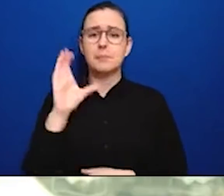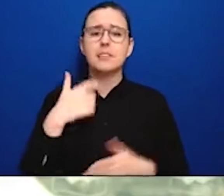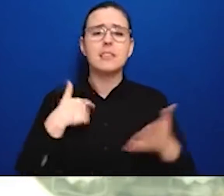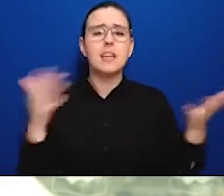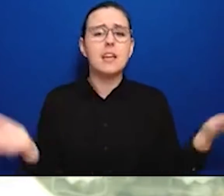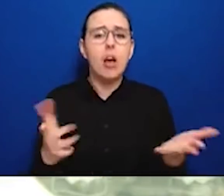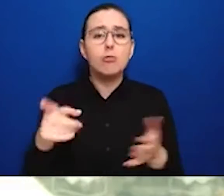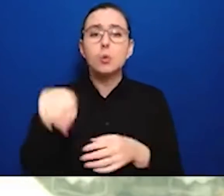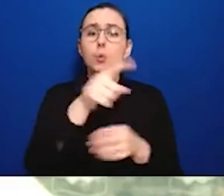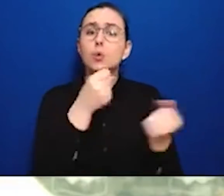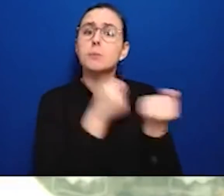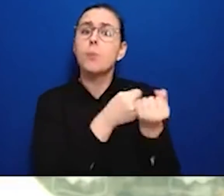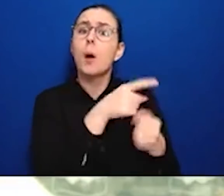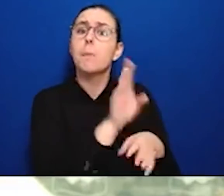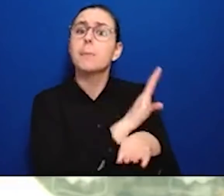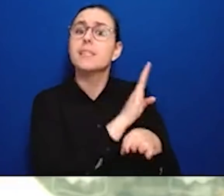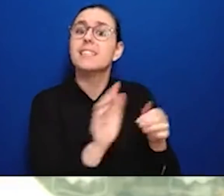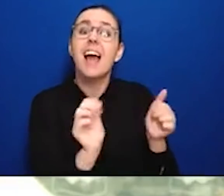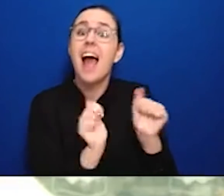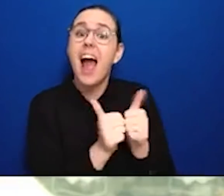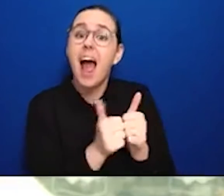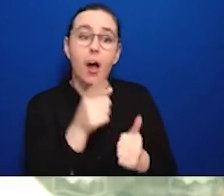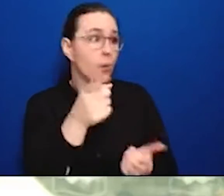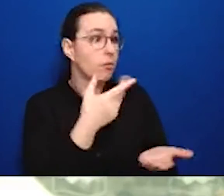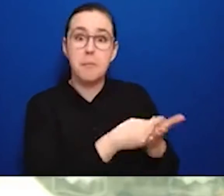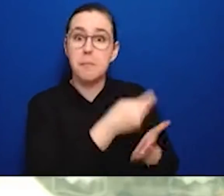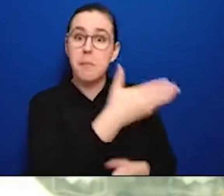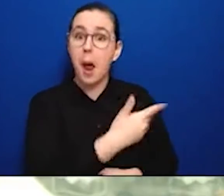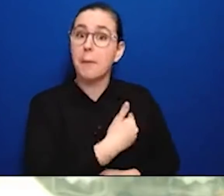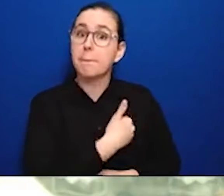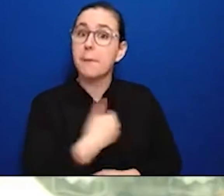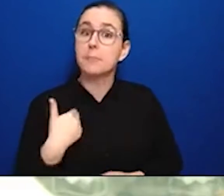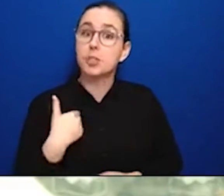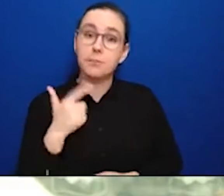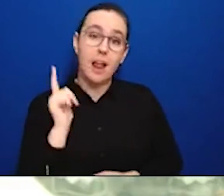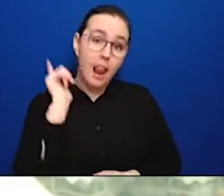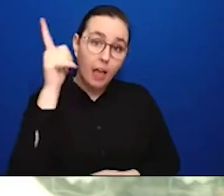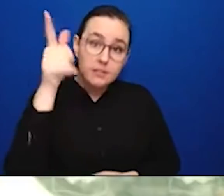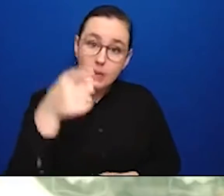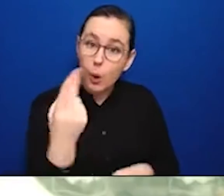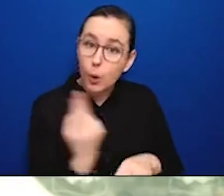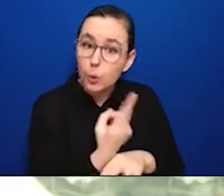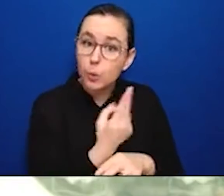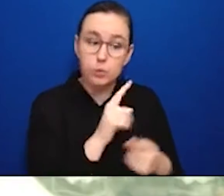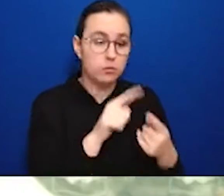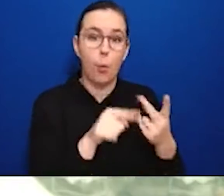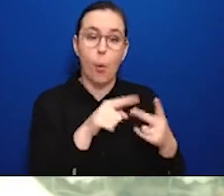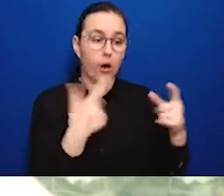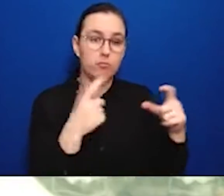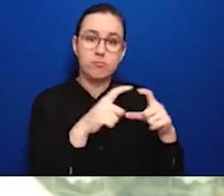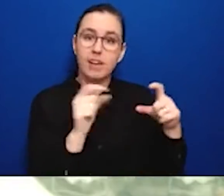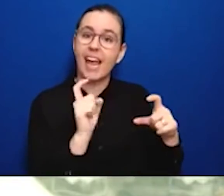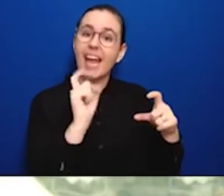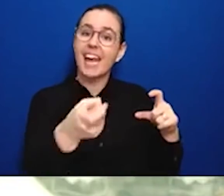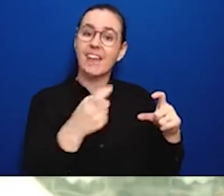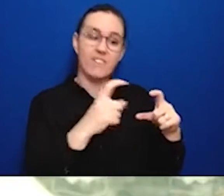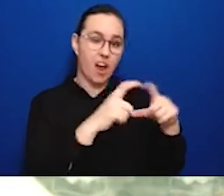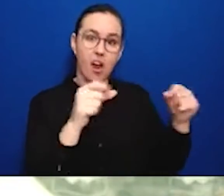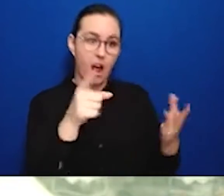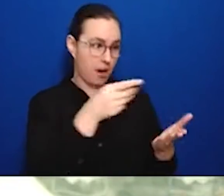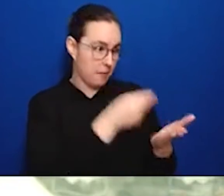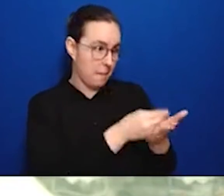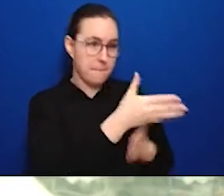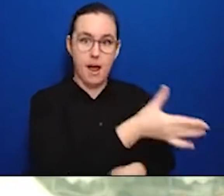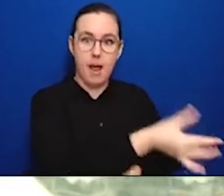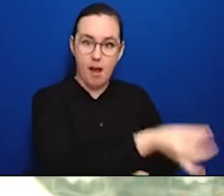These businesses are an important part of our local community and provide jobs to thousands of British Columbians. We need them, and they need us.